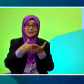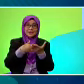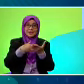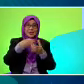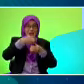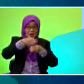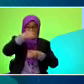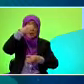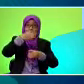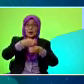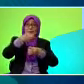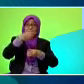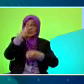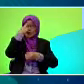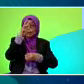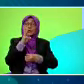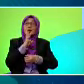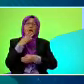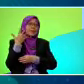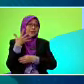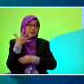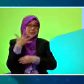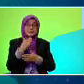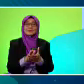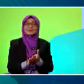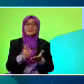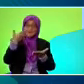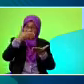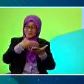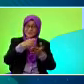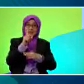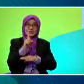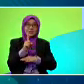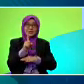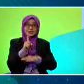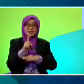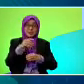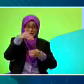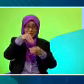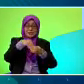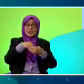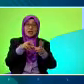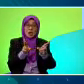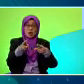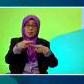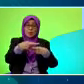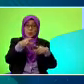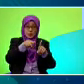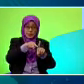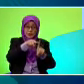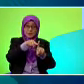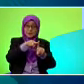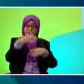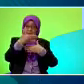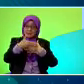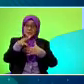flask. And the last glass of milk, C, was placed in room temperature. After 3